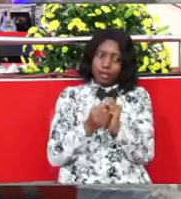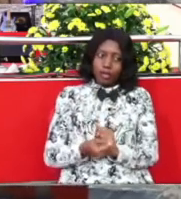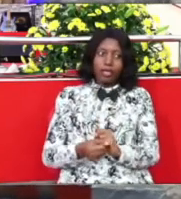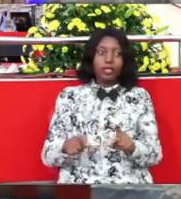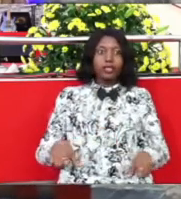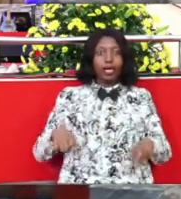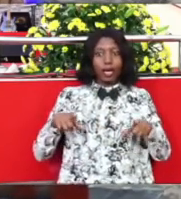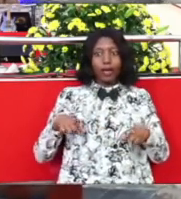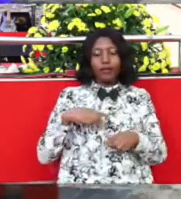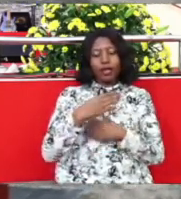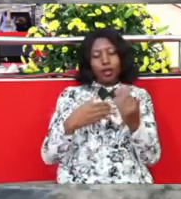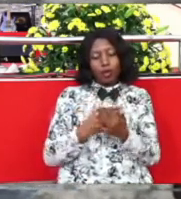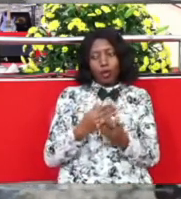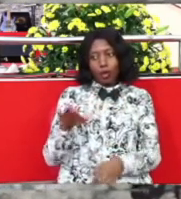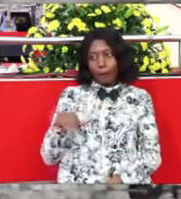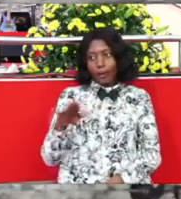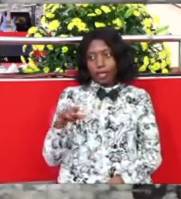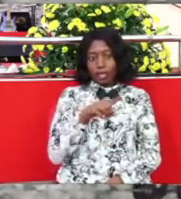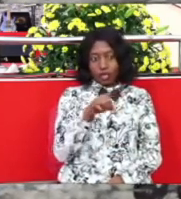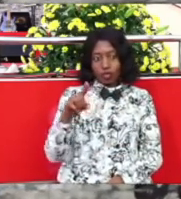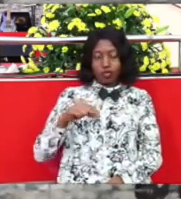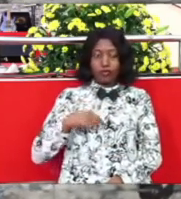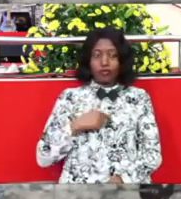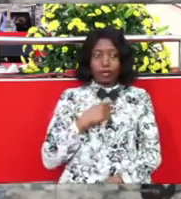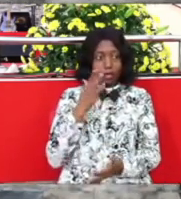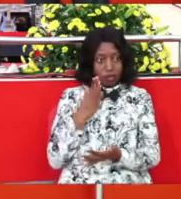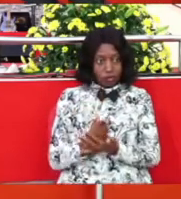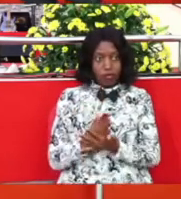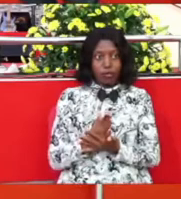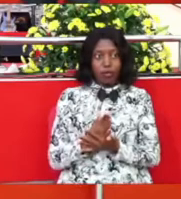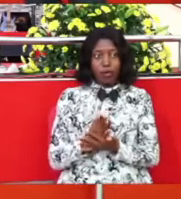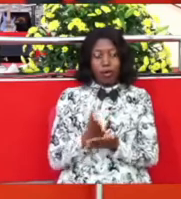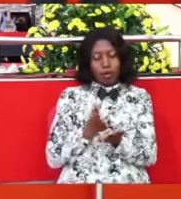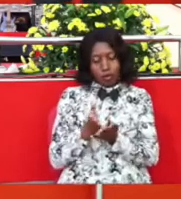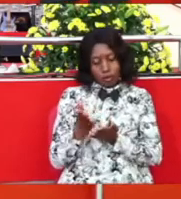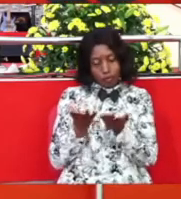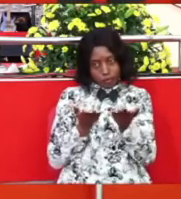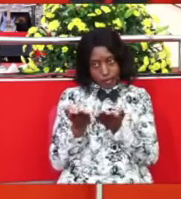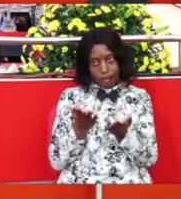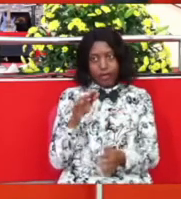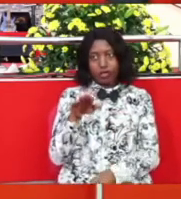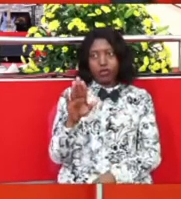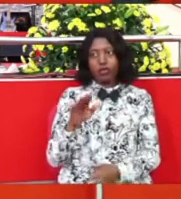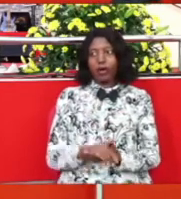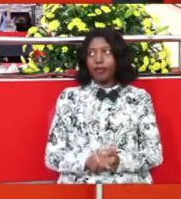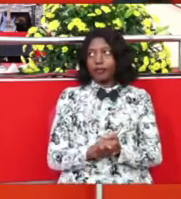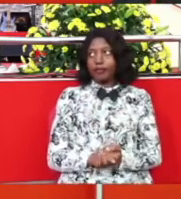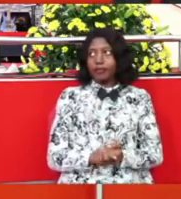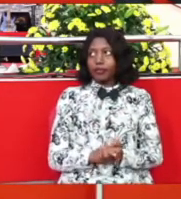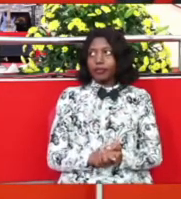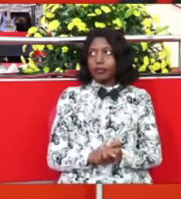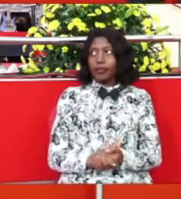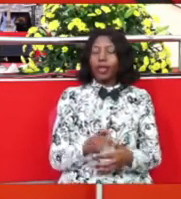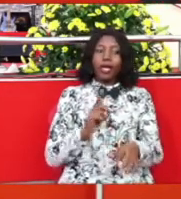Mungu amekuingilia hadi mahali popote unaenda unabadilisha maisha kwa huduma yako. You go back home and this family is at war, but when you